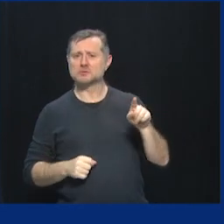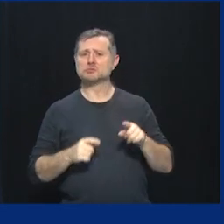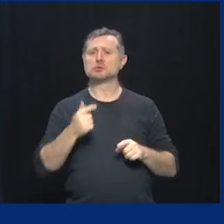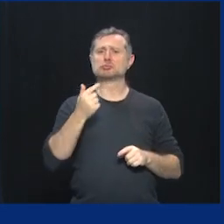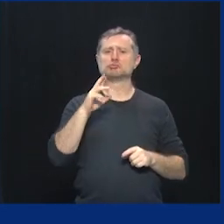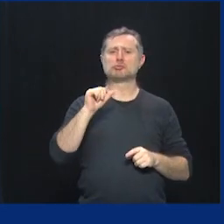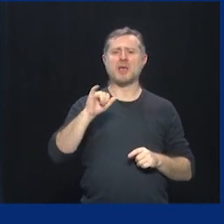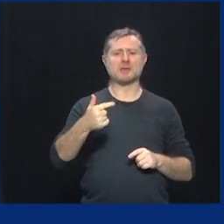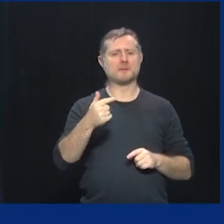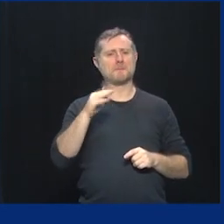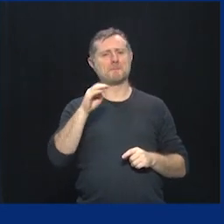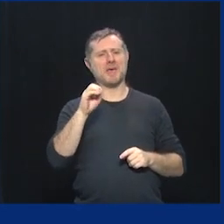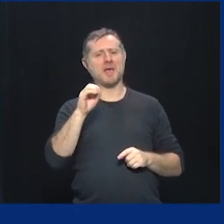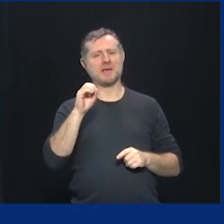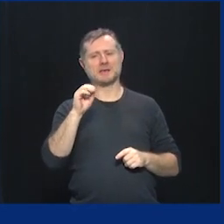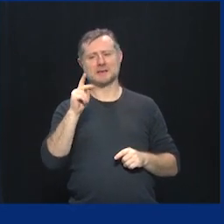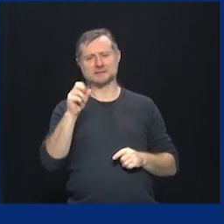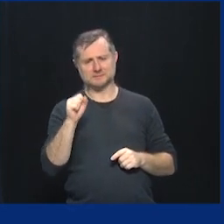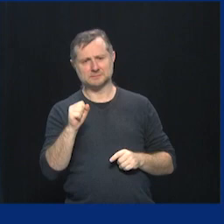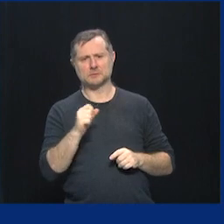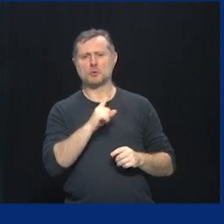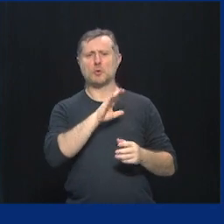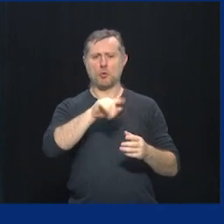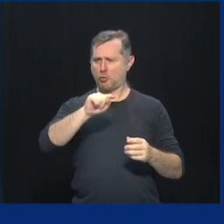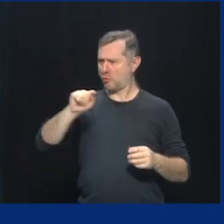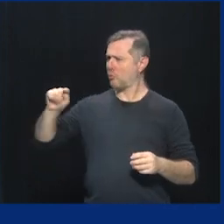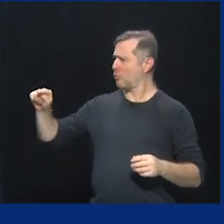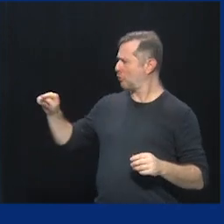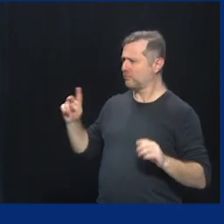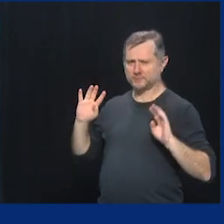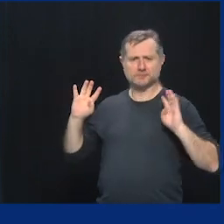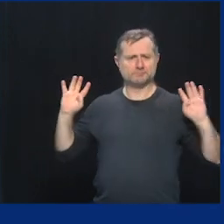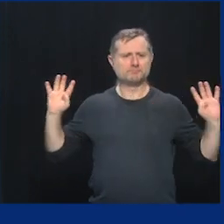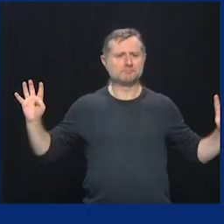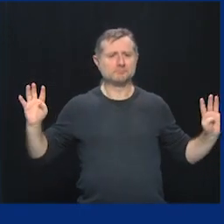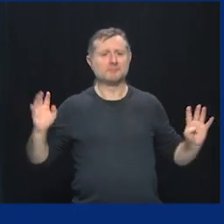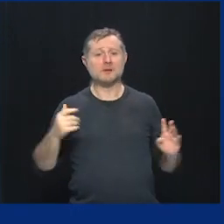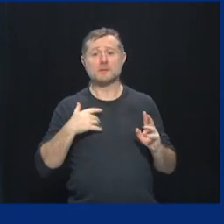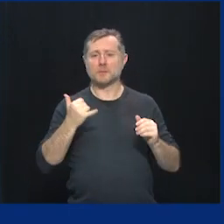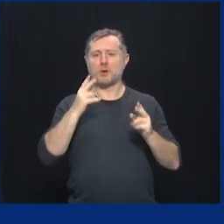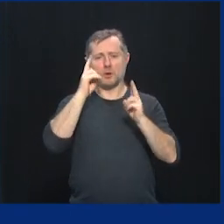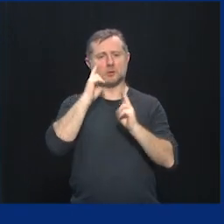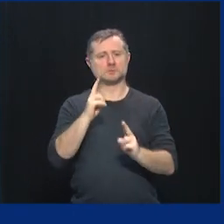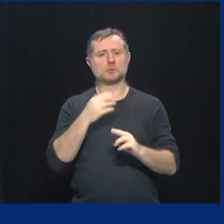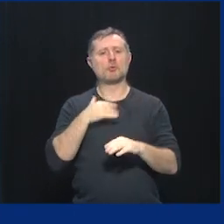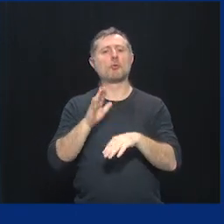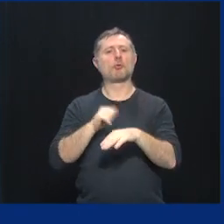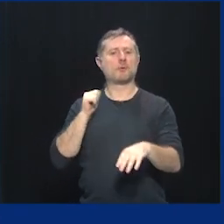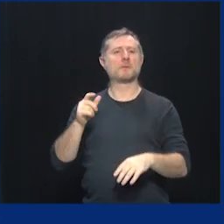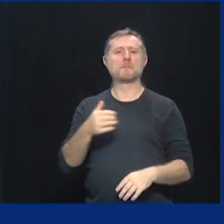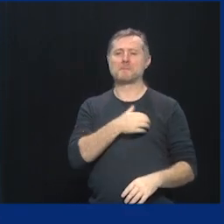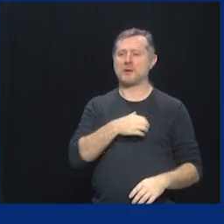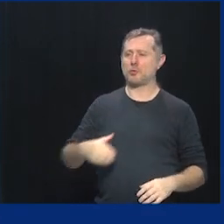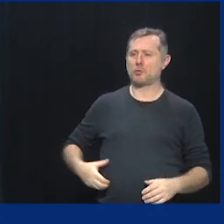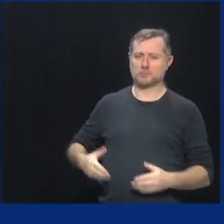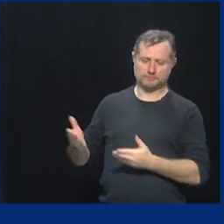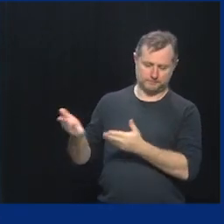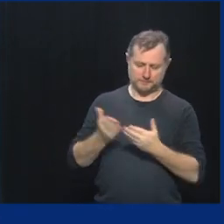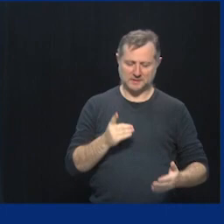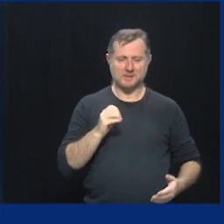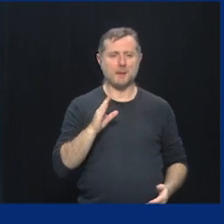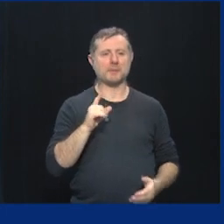Liu, Danique Miller, and everyone who is here. Thank you. And now it's my honor to call on Mayor de Blasio. Come on,